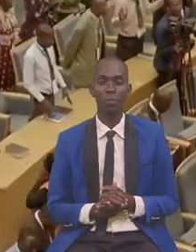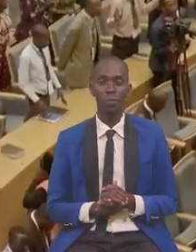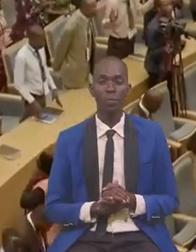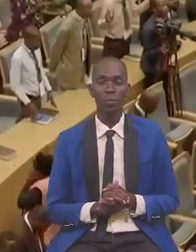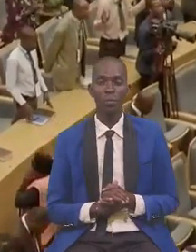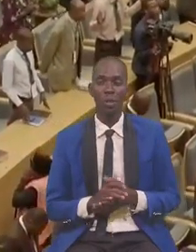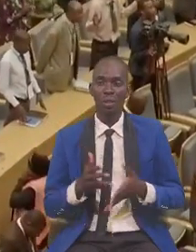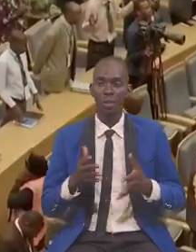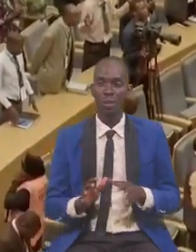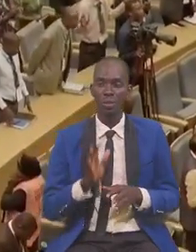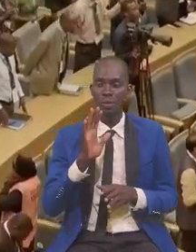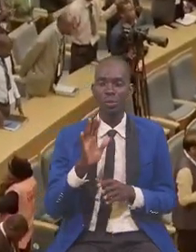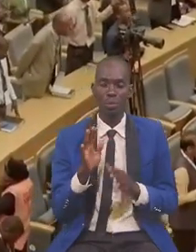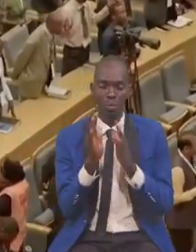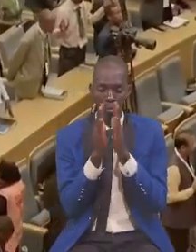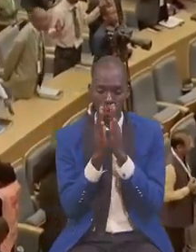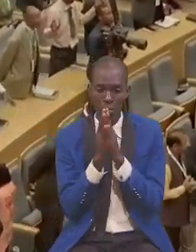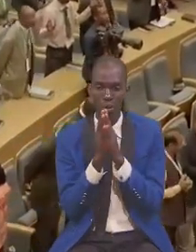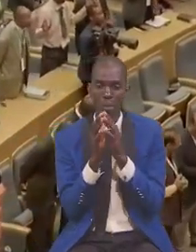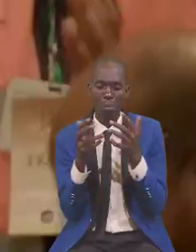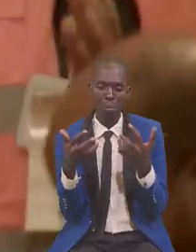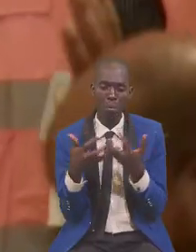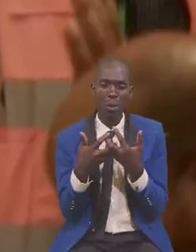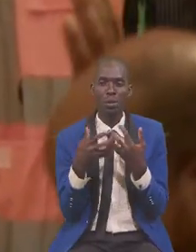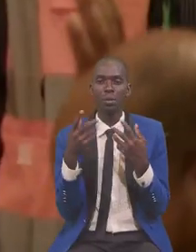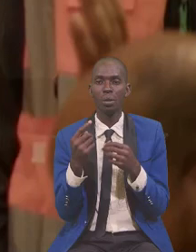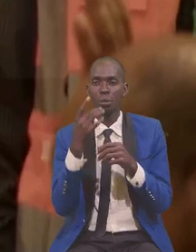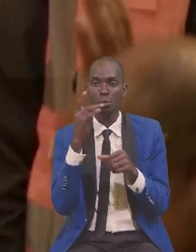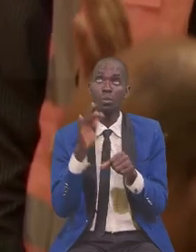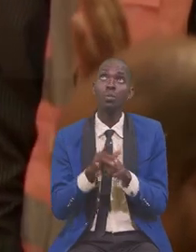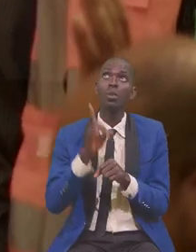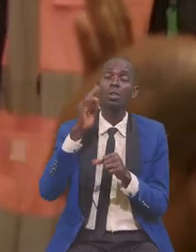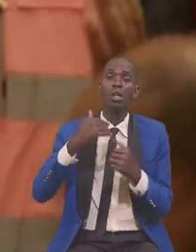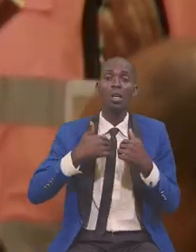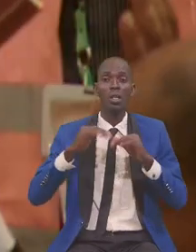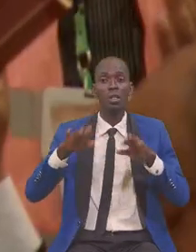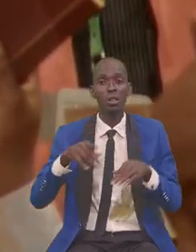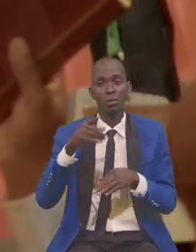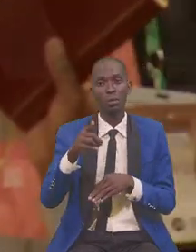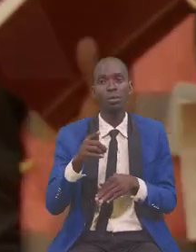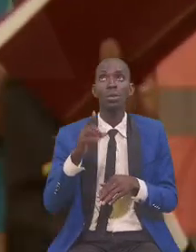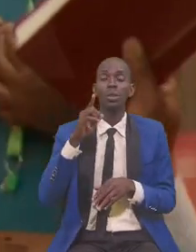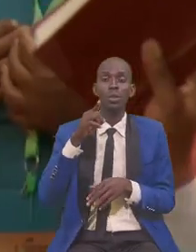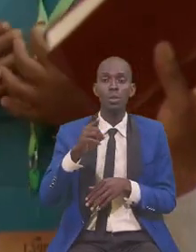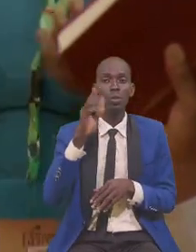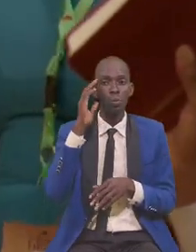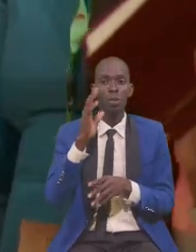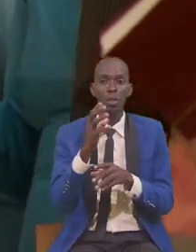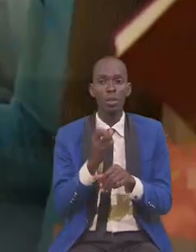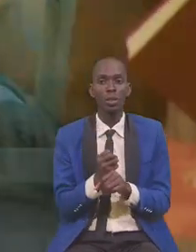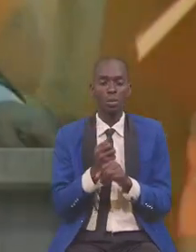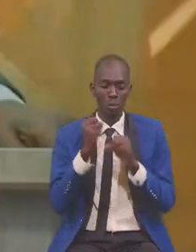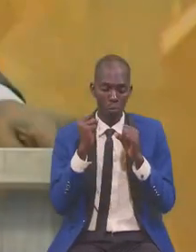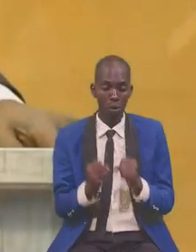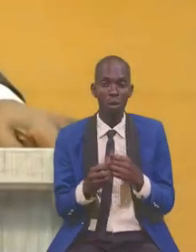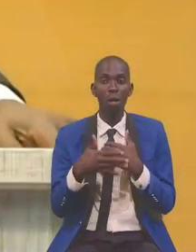Let your prayer match the promise he has given. He shall receive power after that the